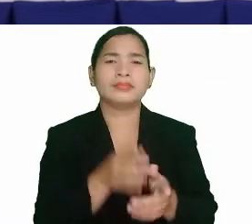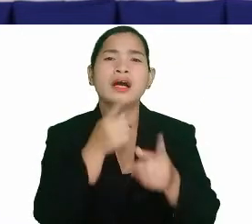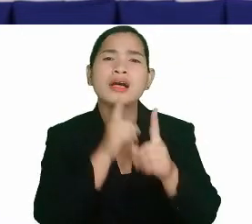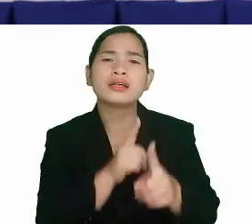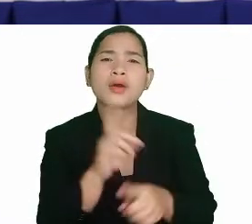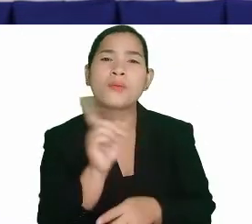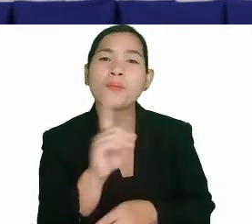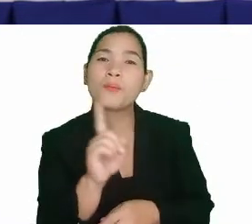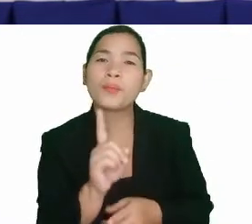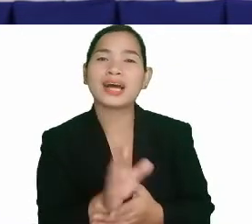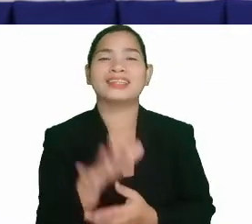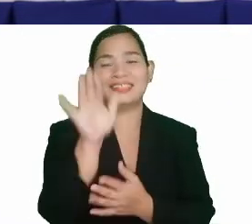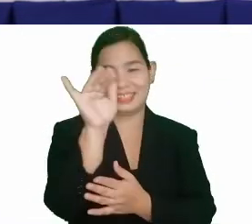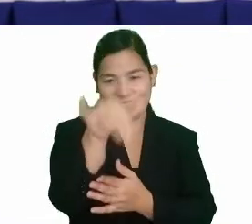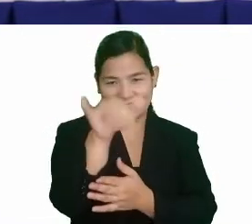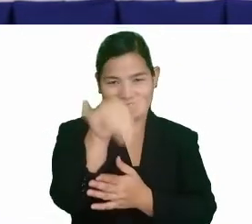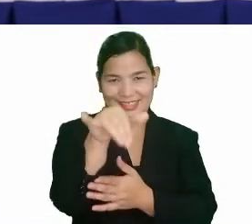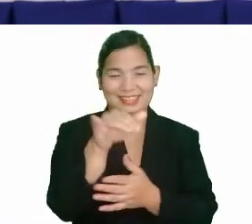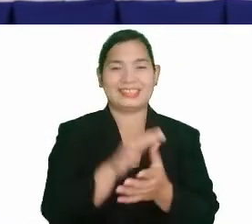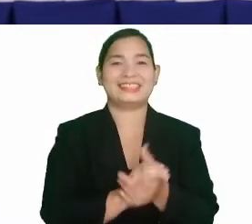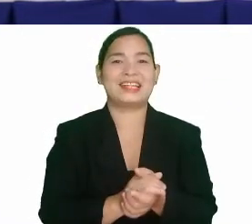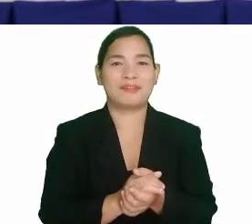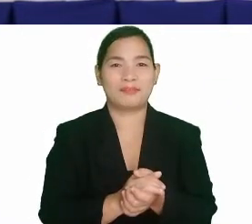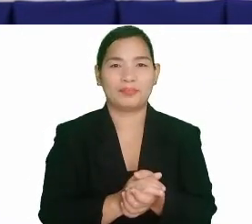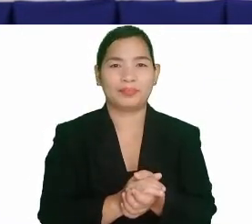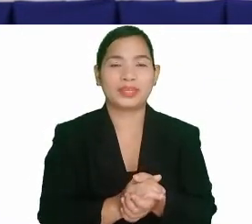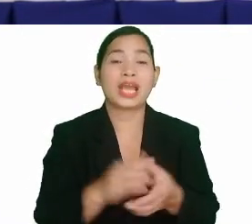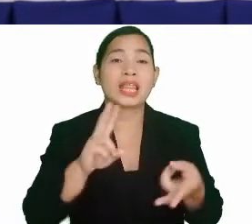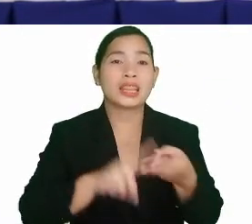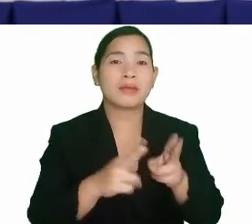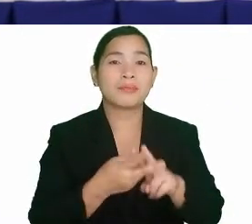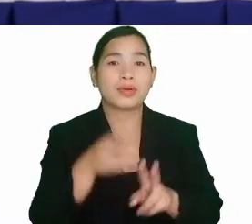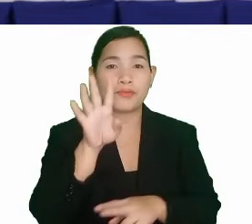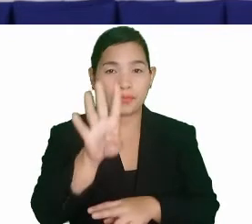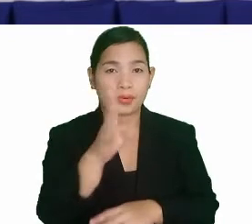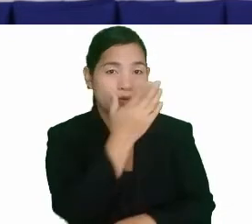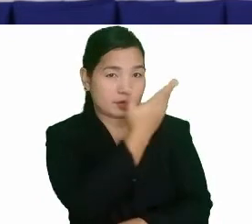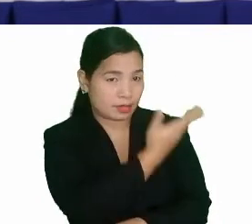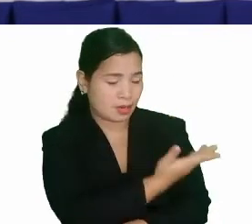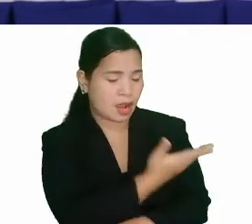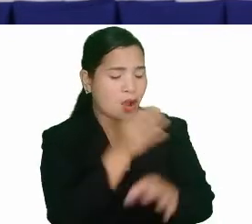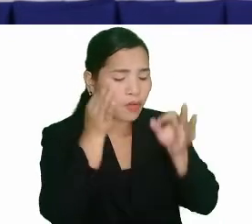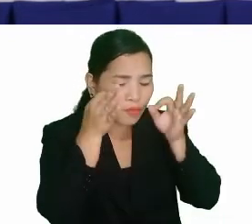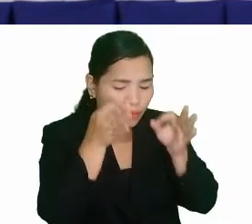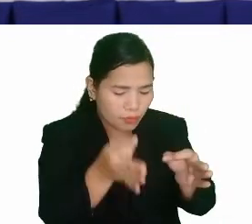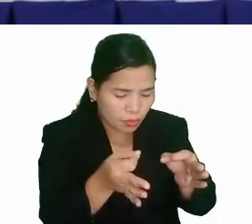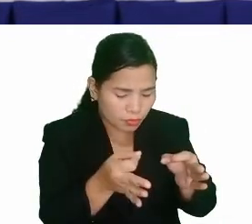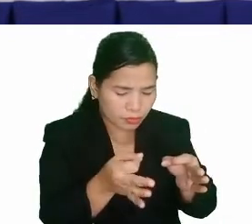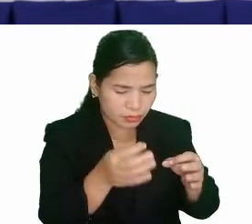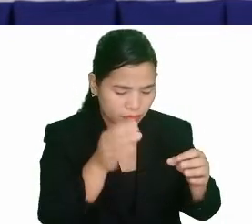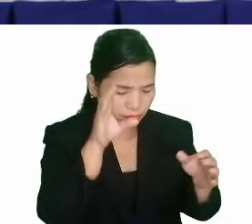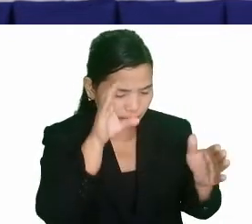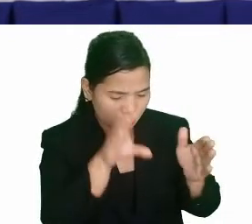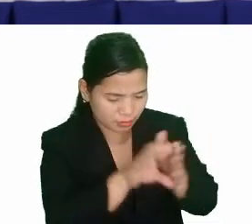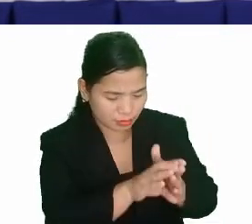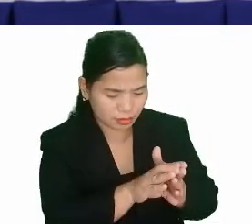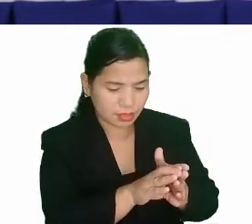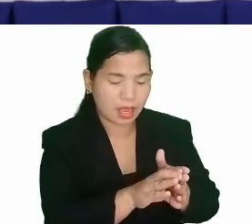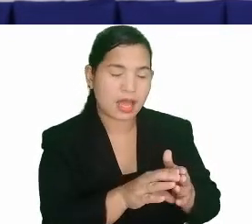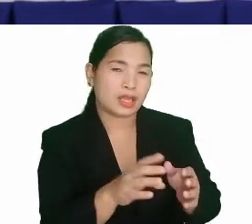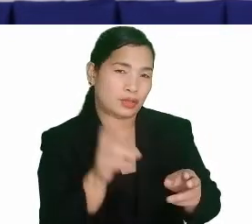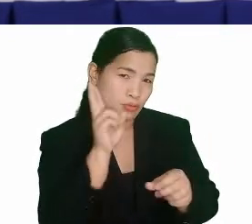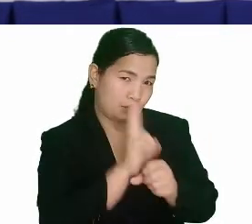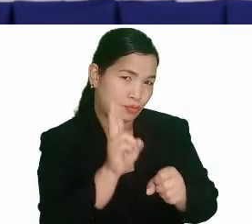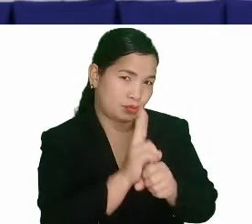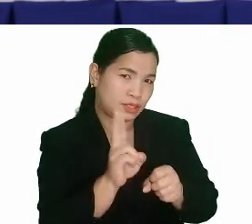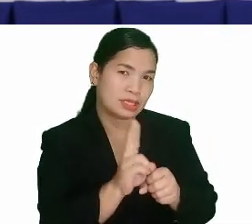answer? Yes. Number 4. Focus the image first with fine adjustment